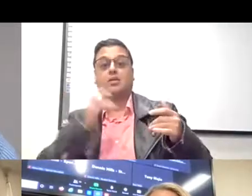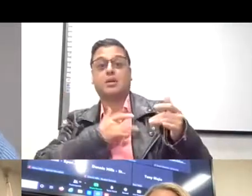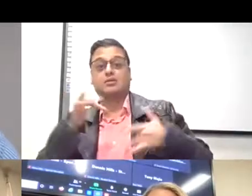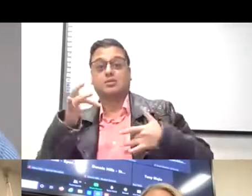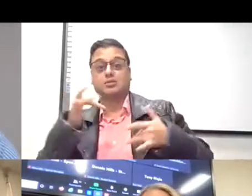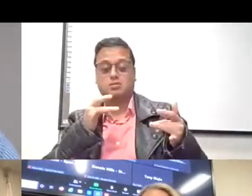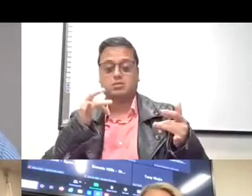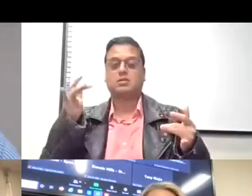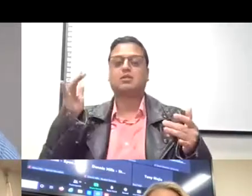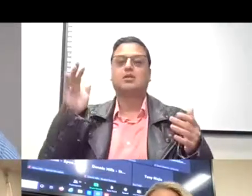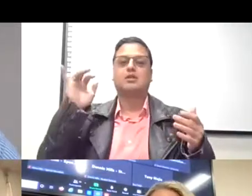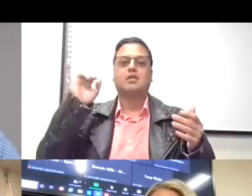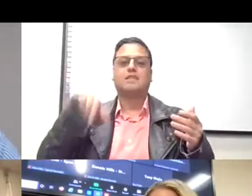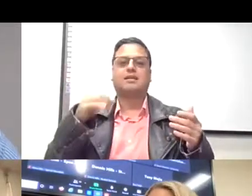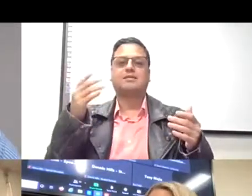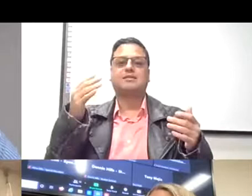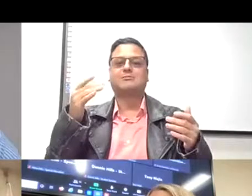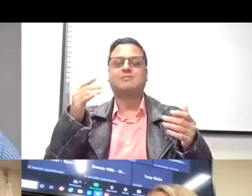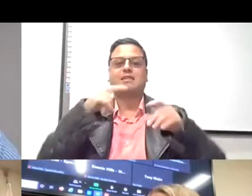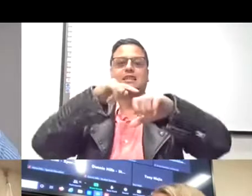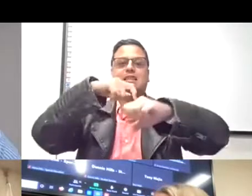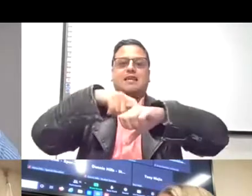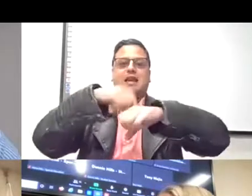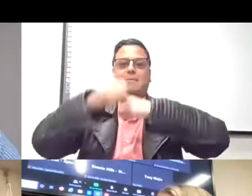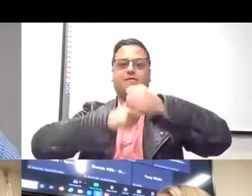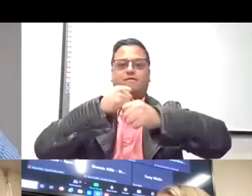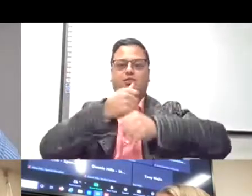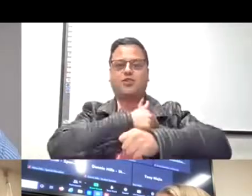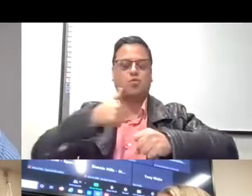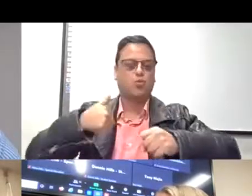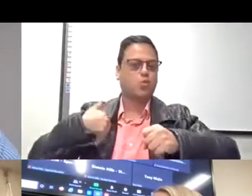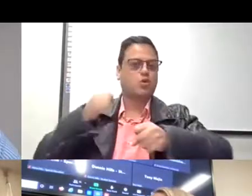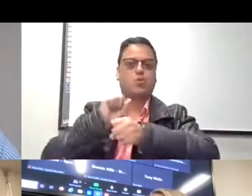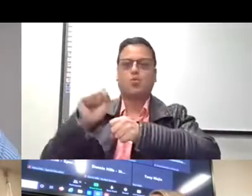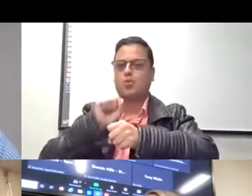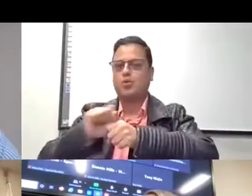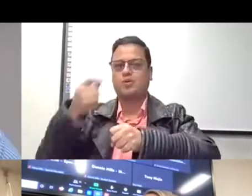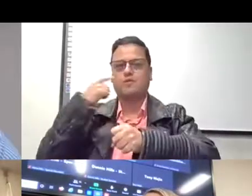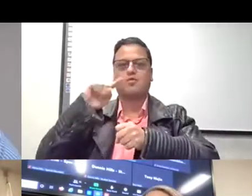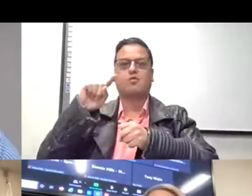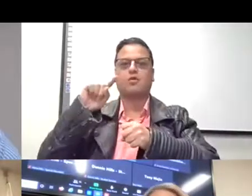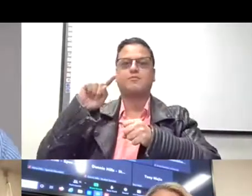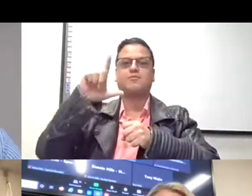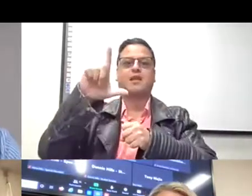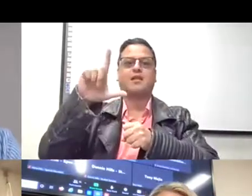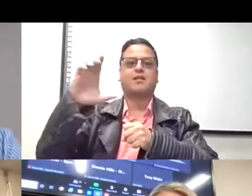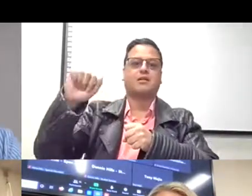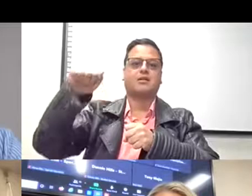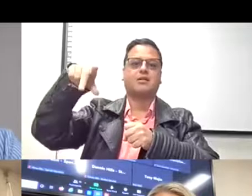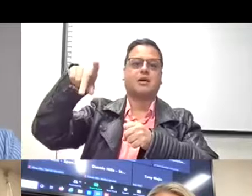the time of year when we're actually working towards LCAP adoption. And I